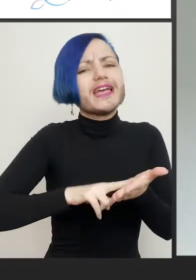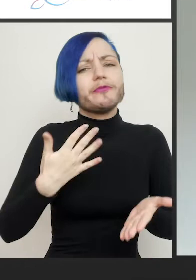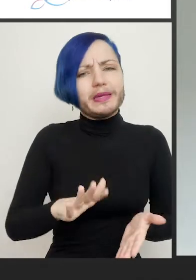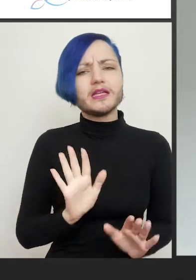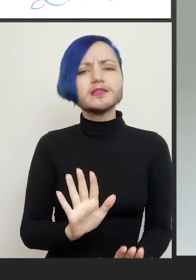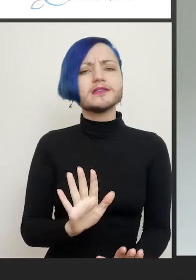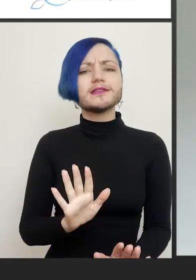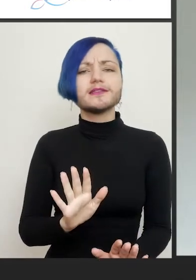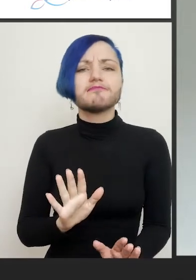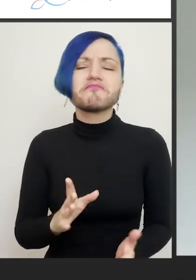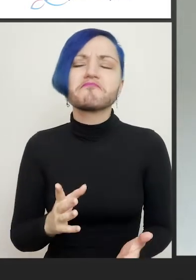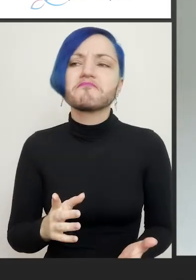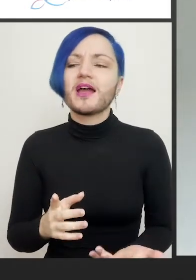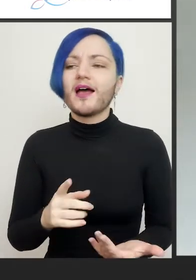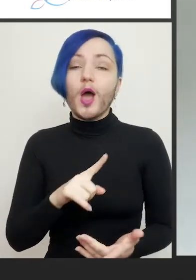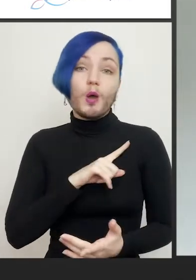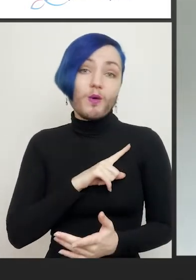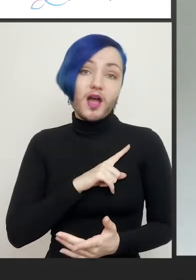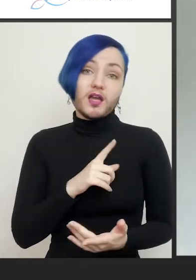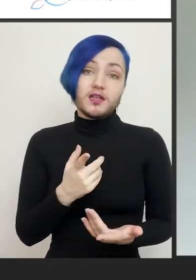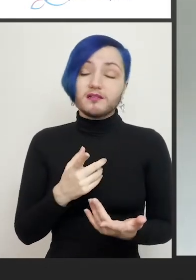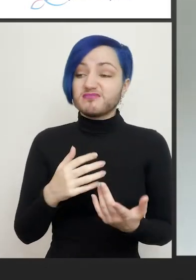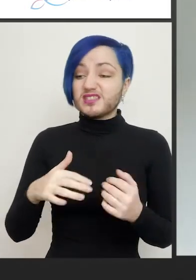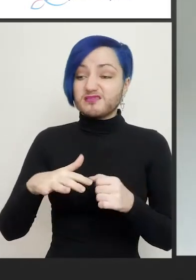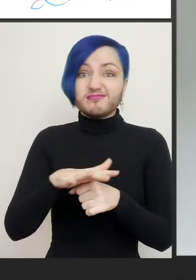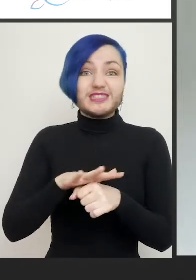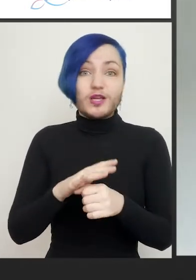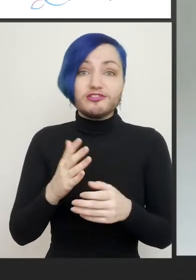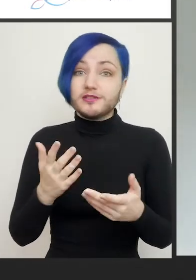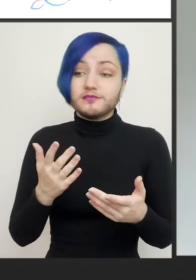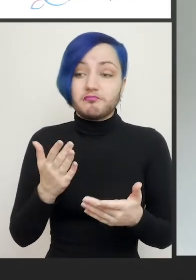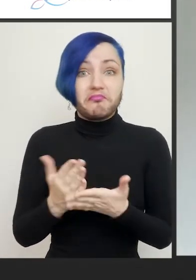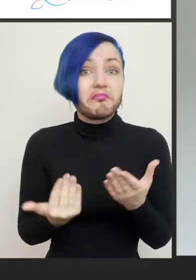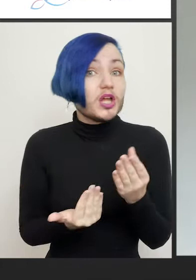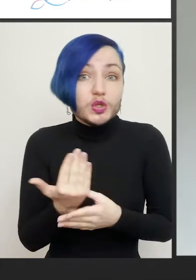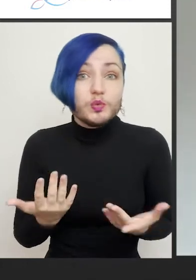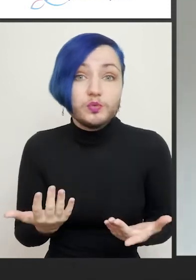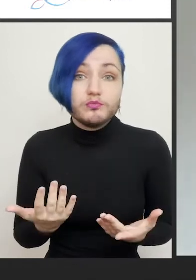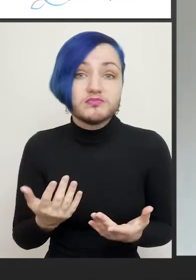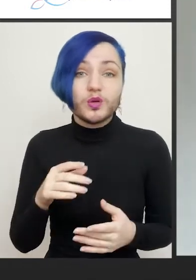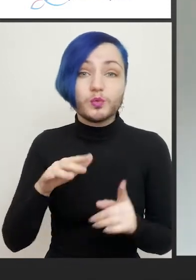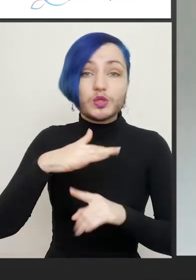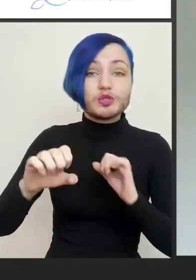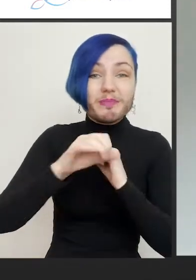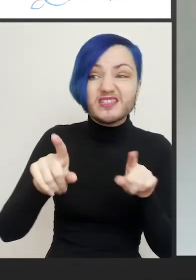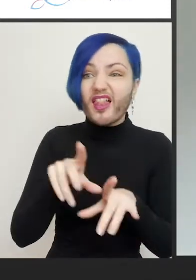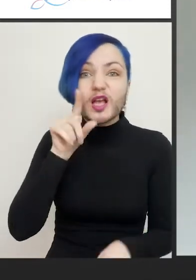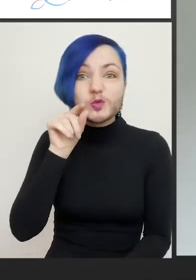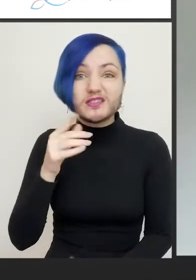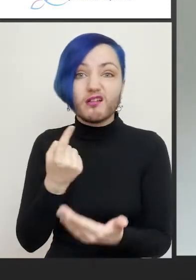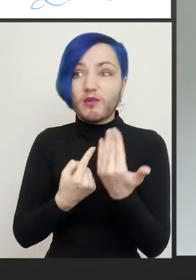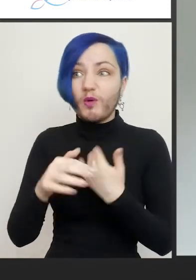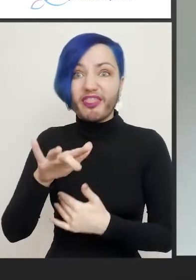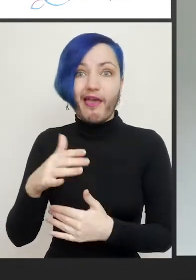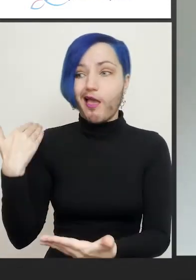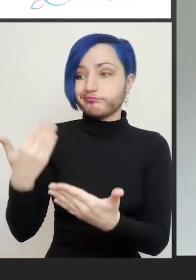because it's such an unprecedented thing. We've only had this kind of social media, you know, Twitter, etc., for the last decade.